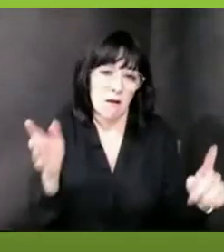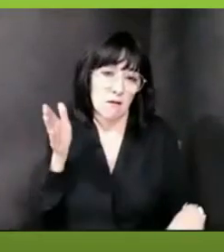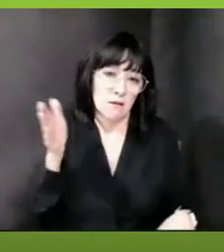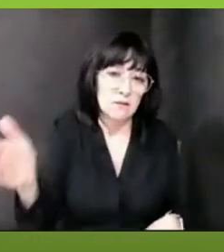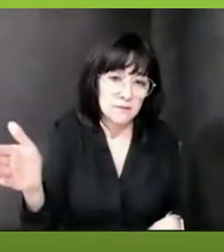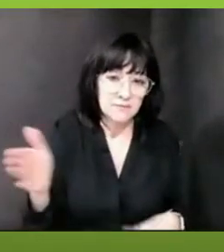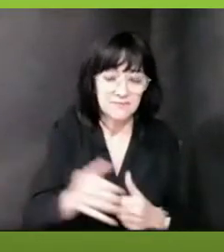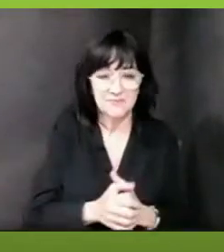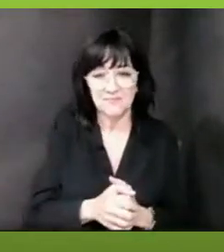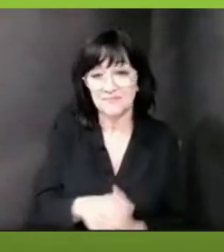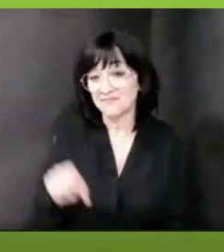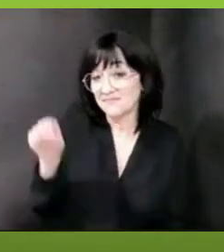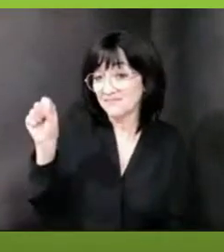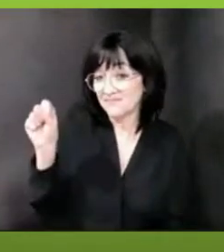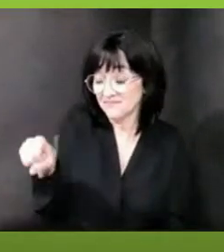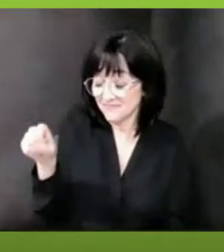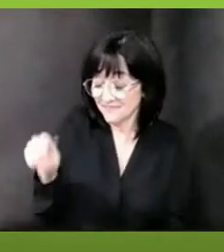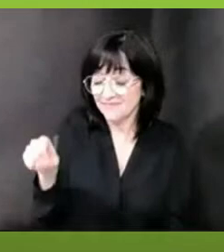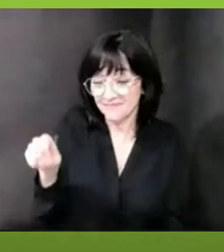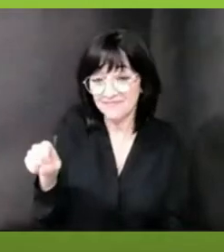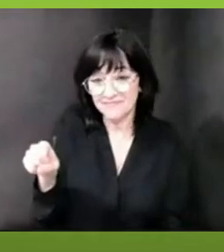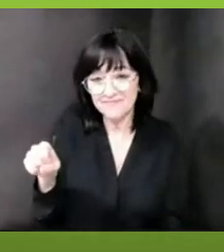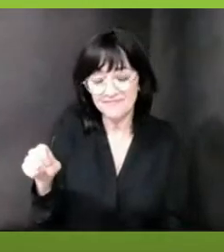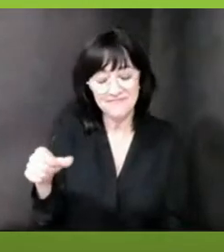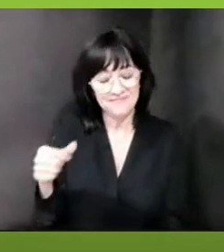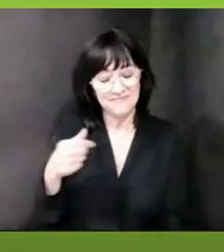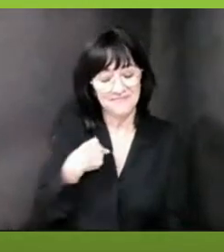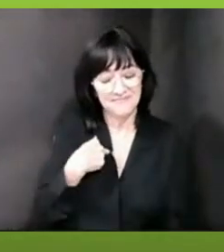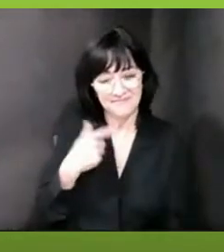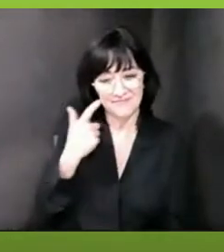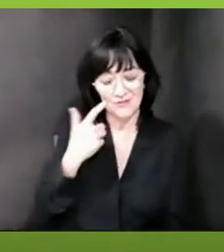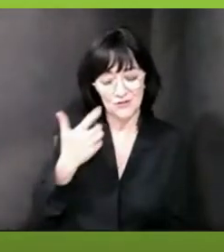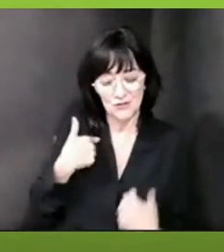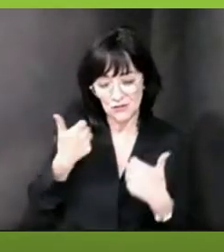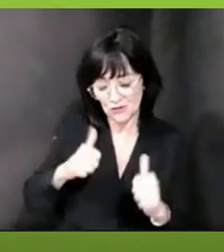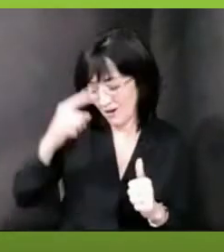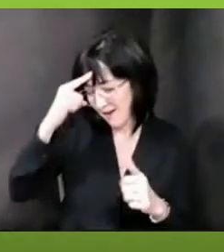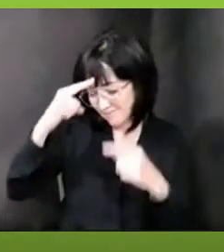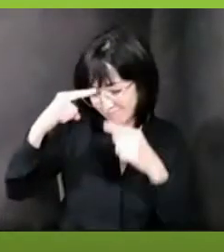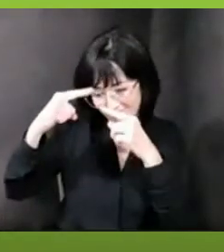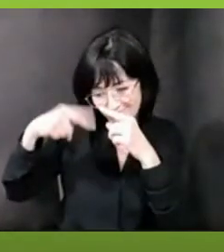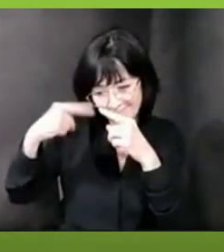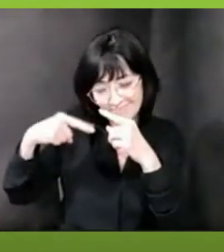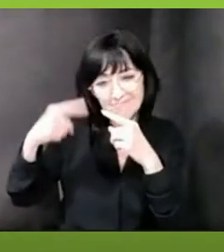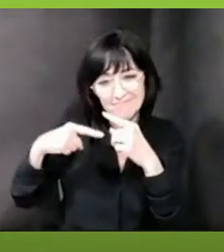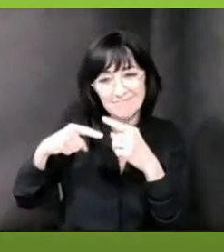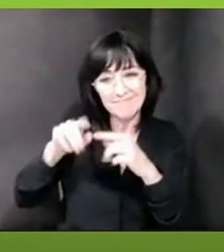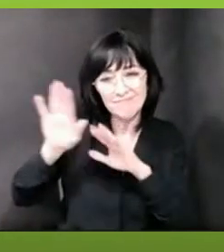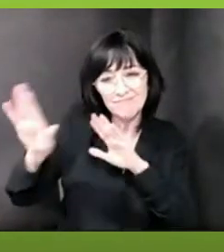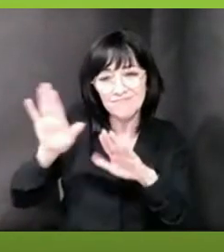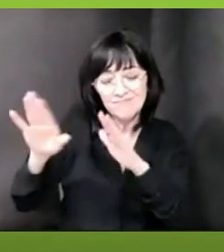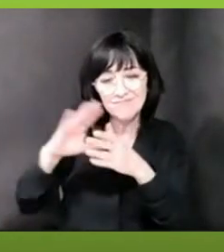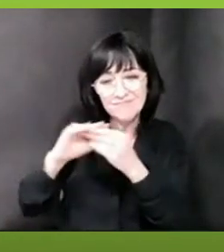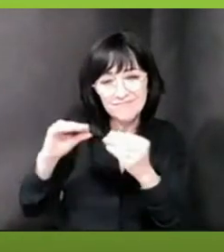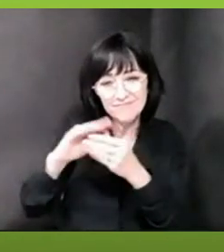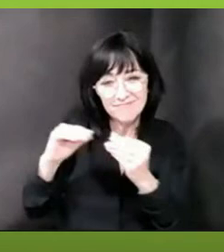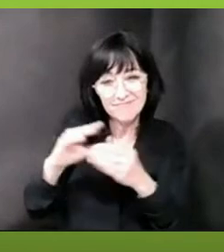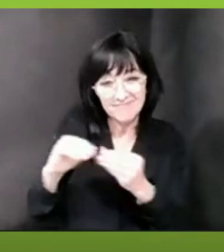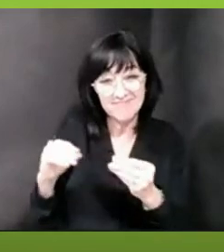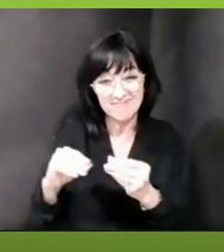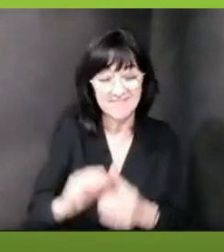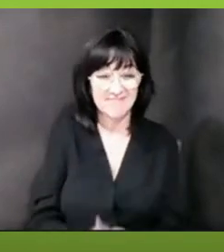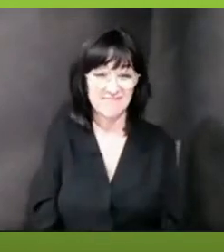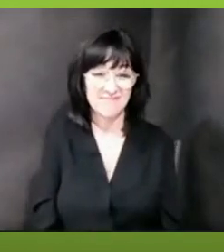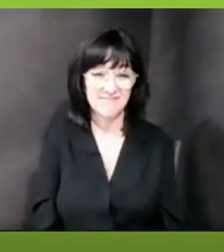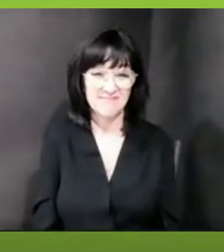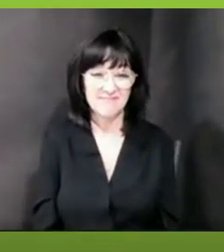to process what Dr. Karen and Malia has said earlier. So, when COVID happened, I was in